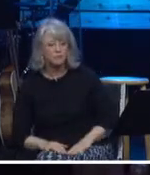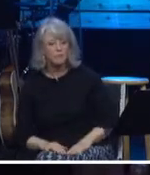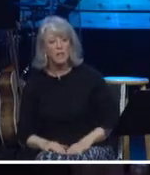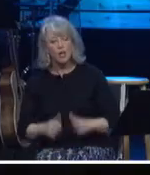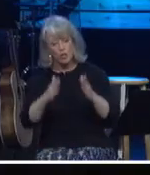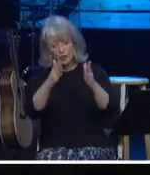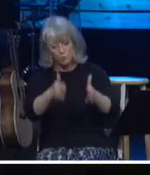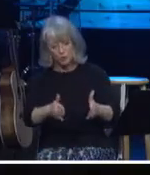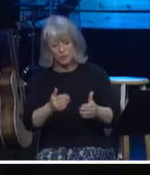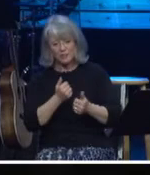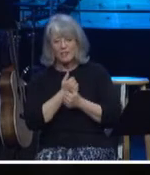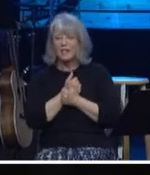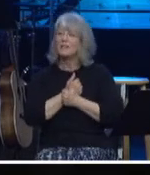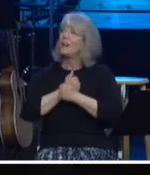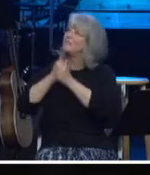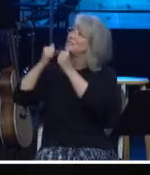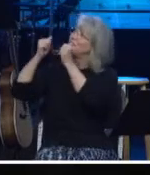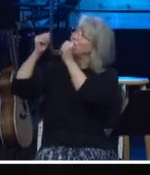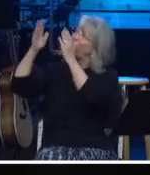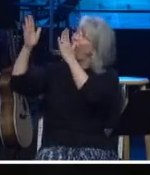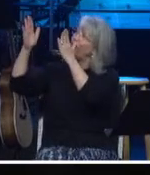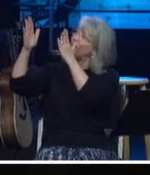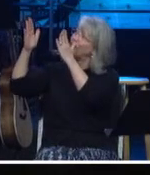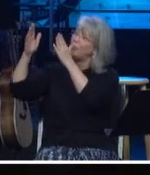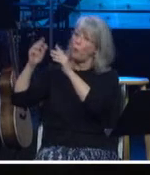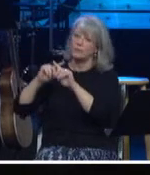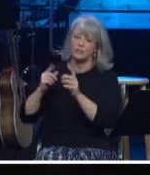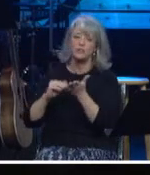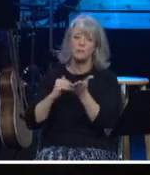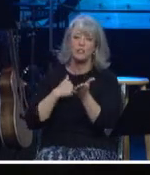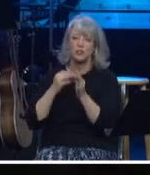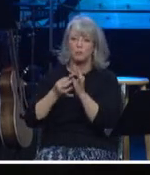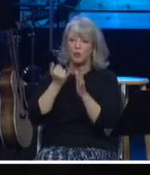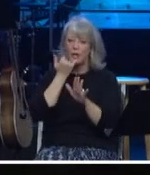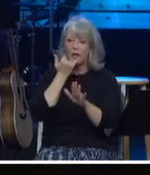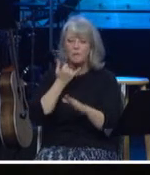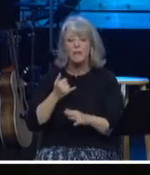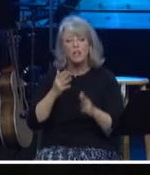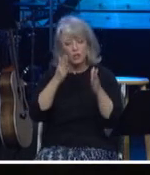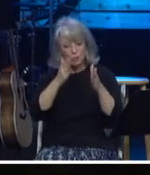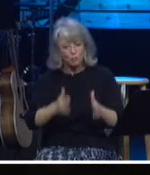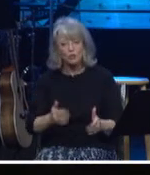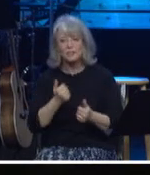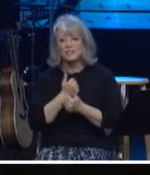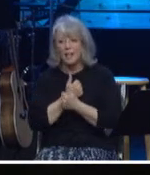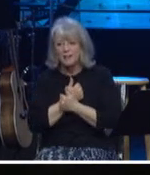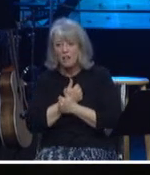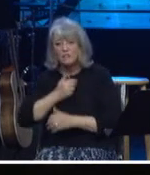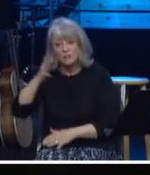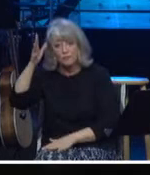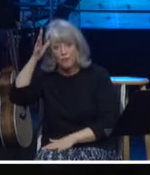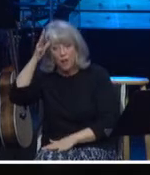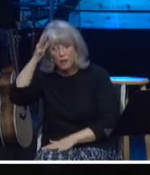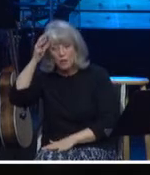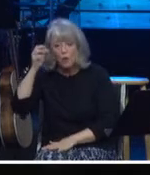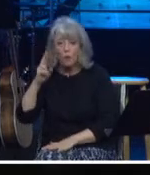He who loves father or mother more than me. Fill in the